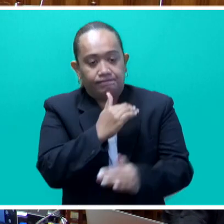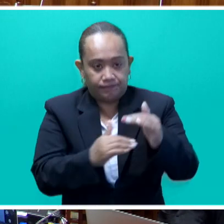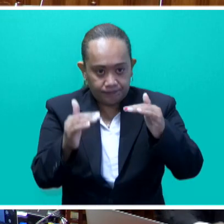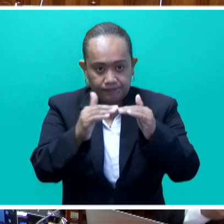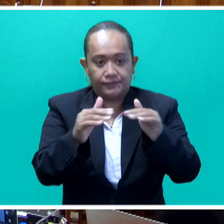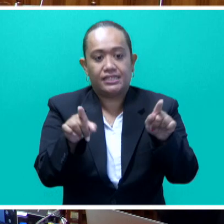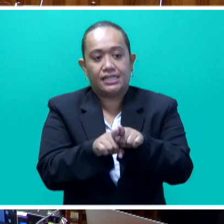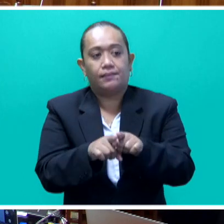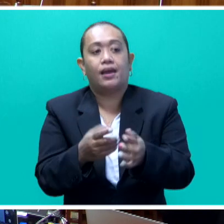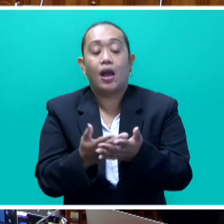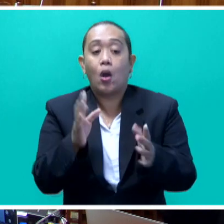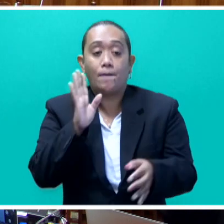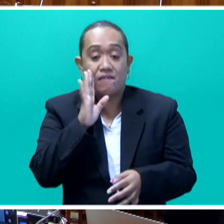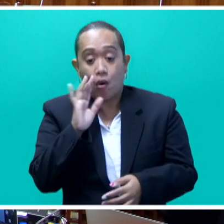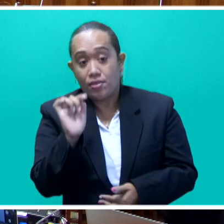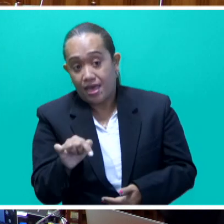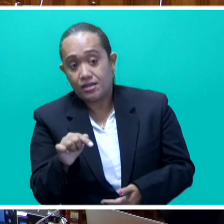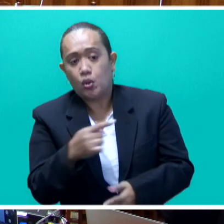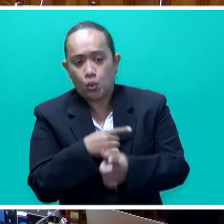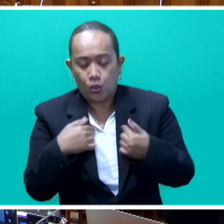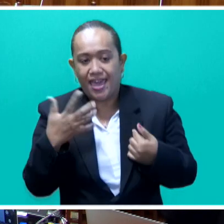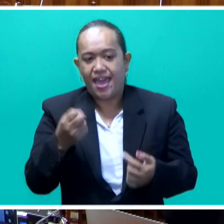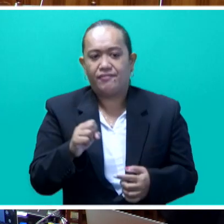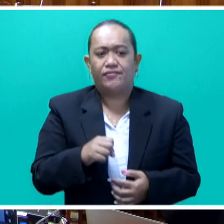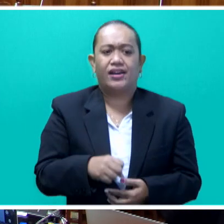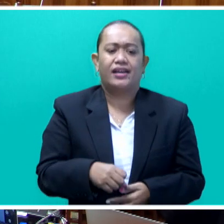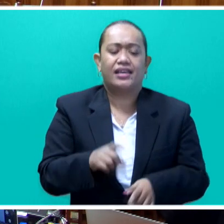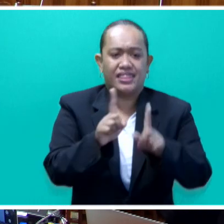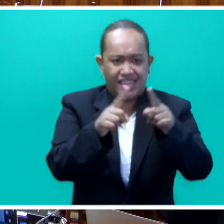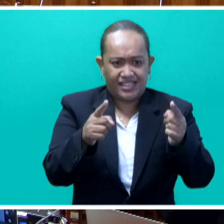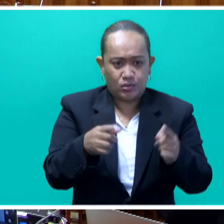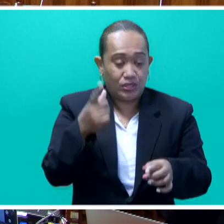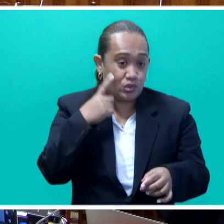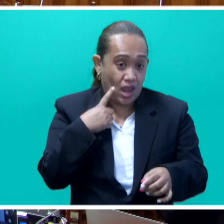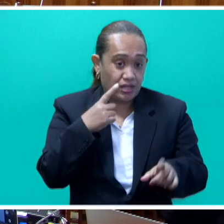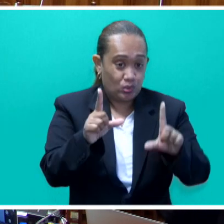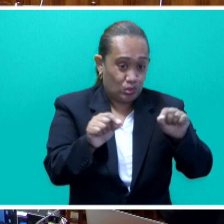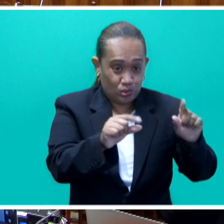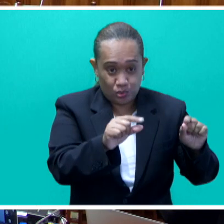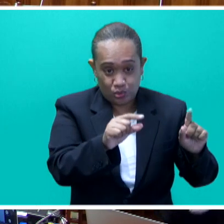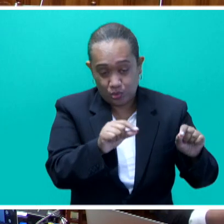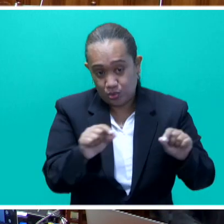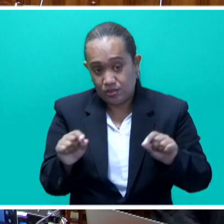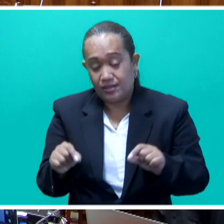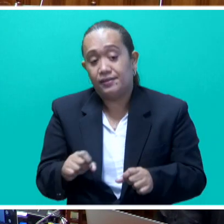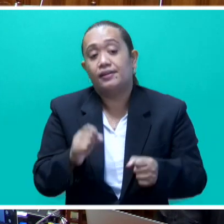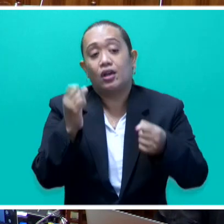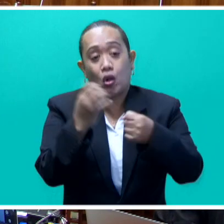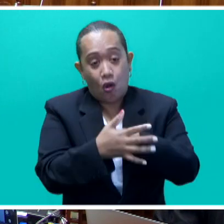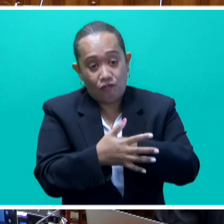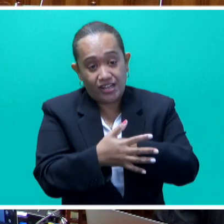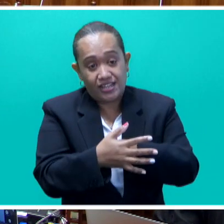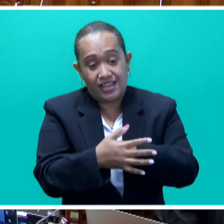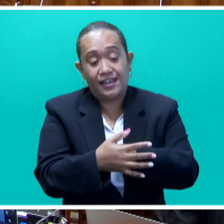we get there, Mr. Speaker, so there are a number of checks and balances that are needed. Mr. Speaker, sir, the COVID-19 Risk